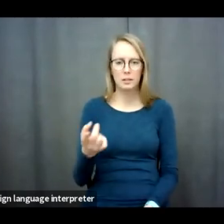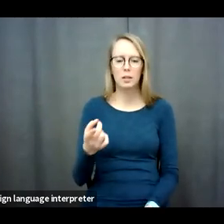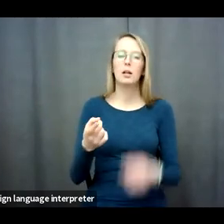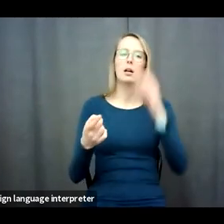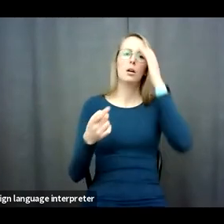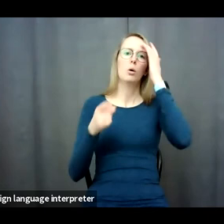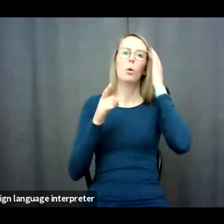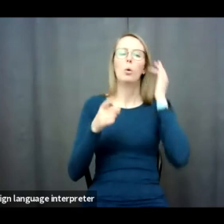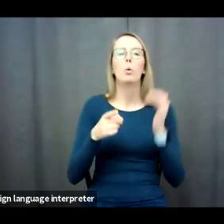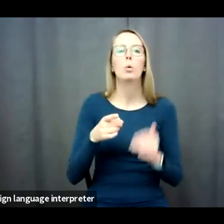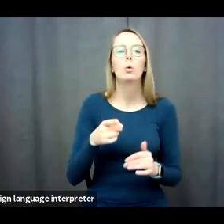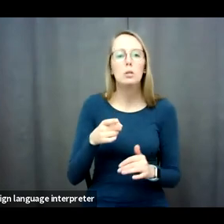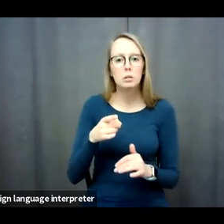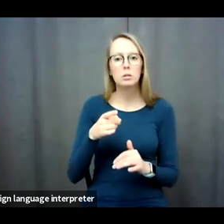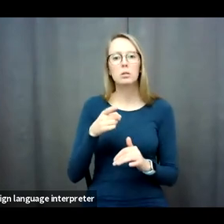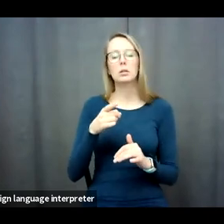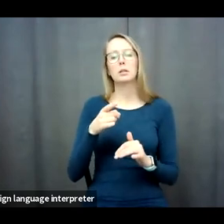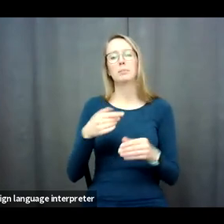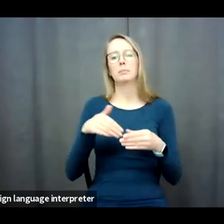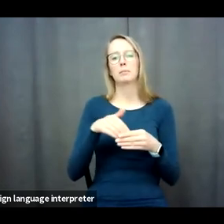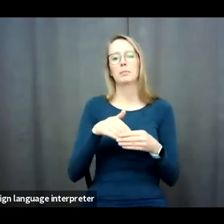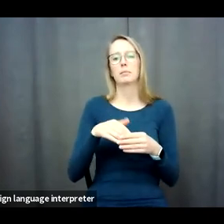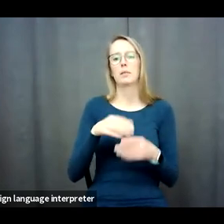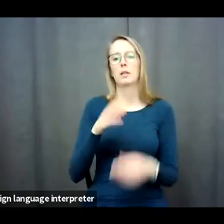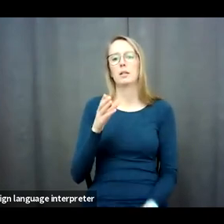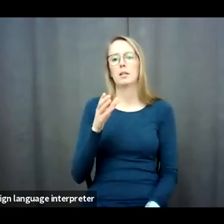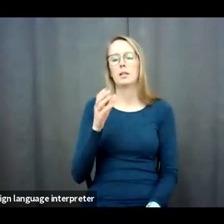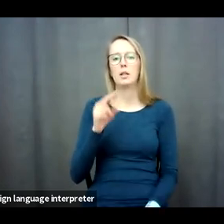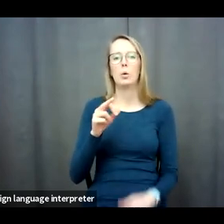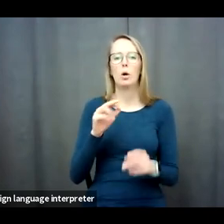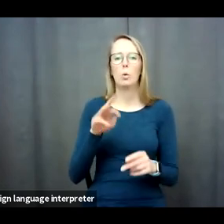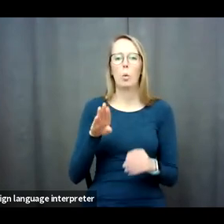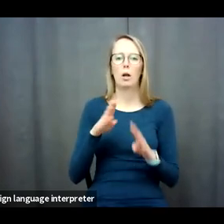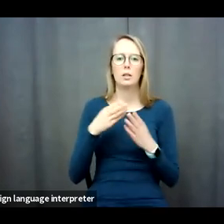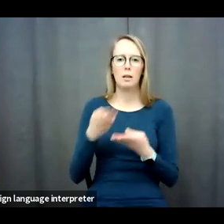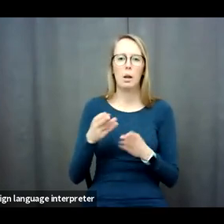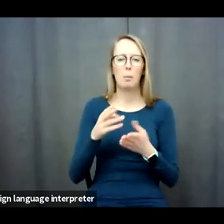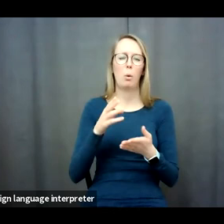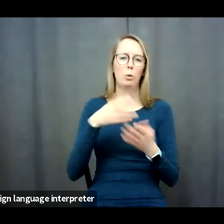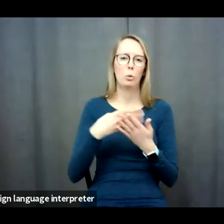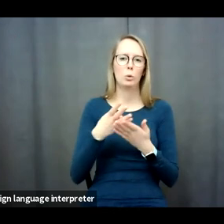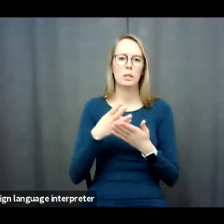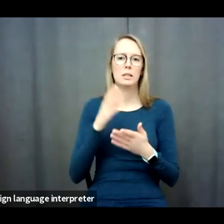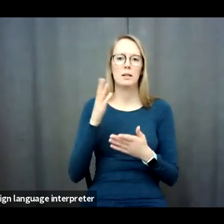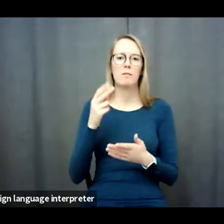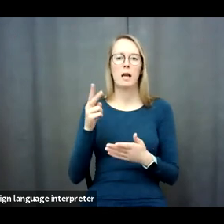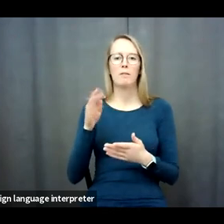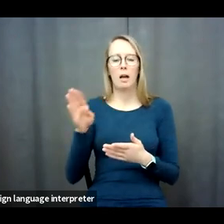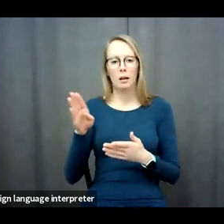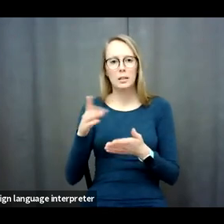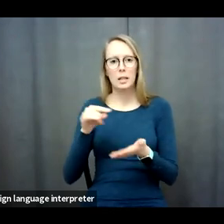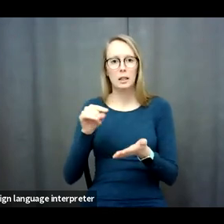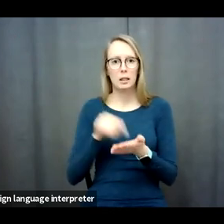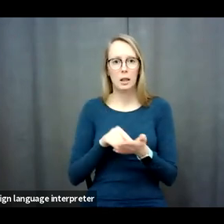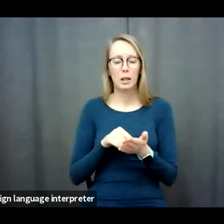Welfare Center, and she will speak about a book, a tactile language. And it is